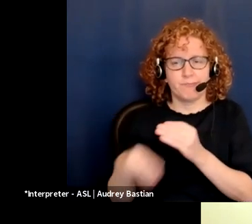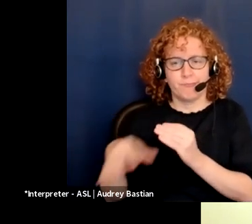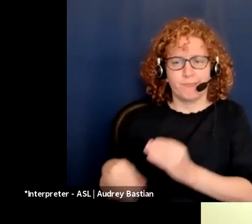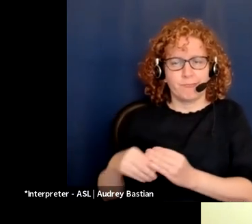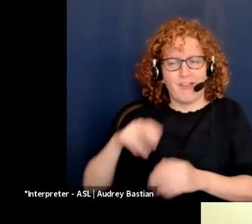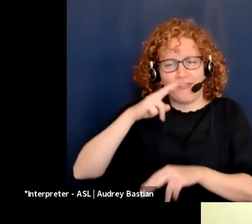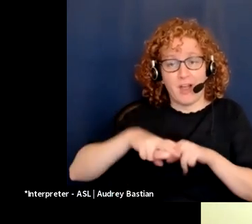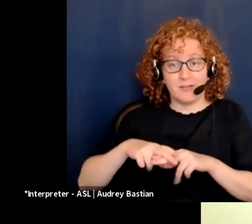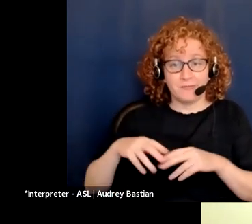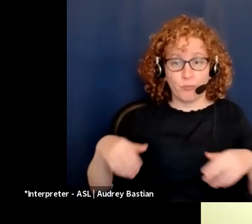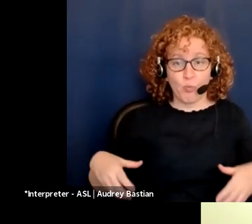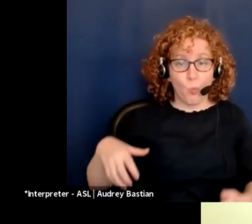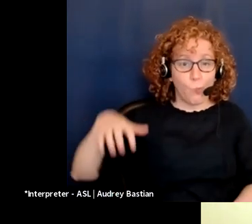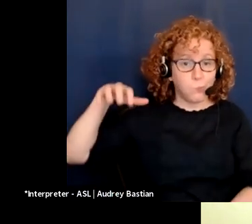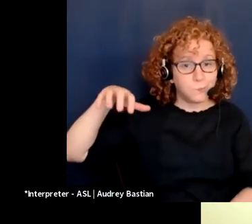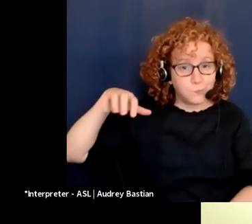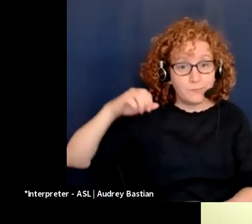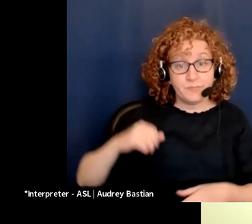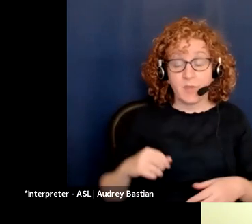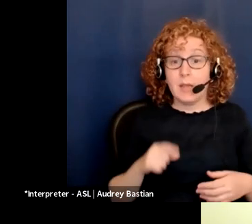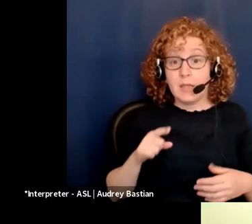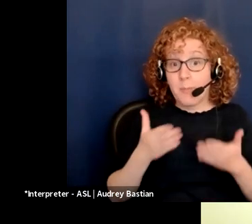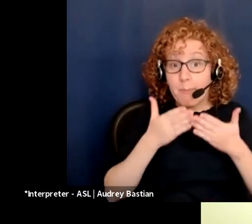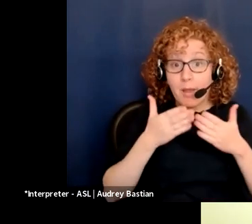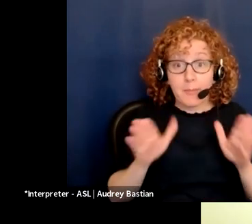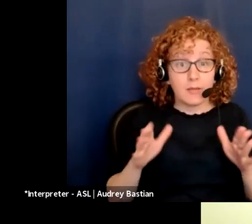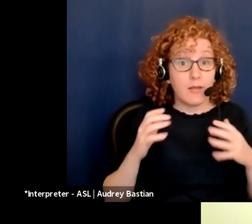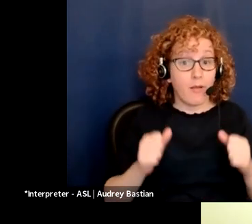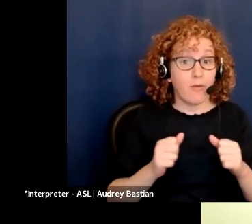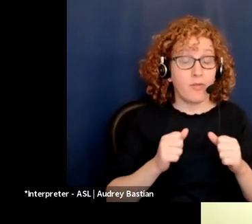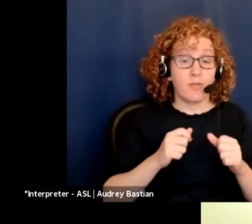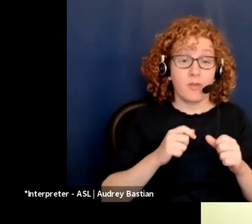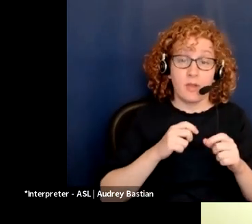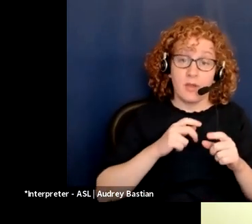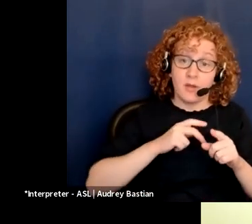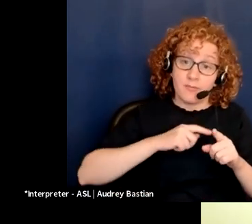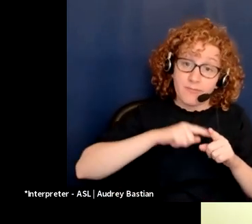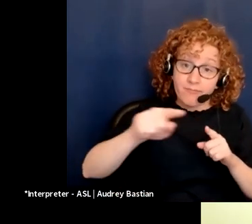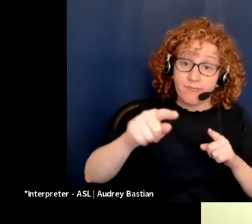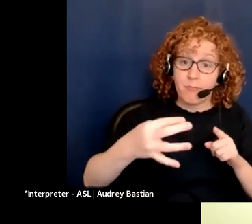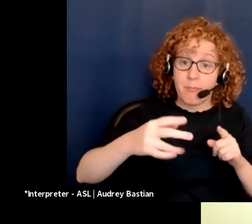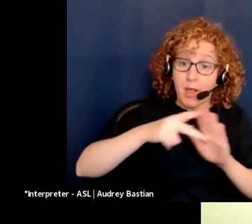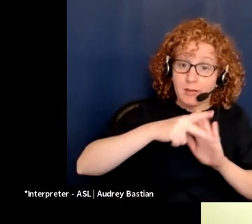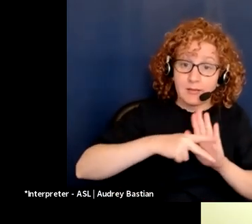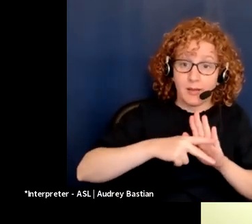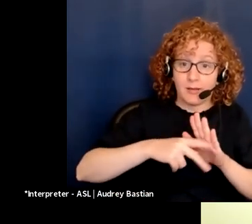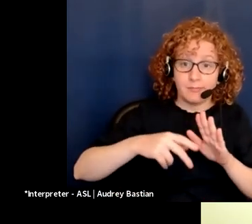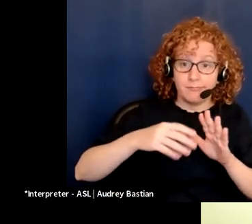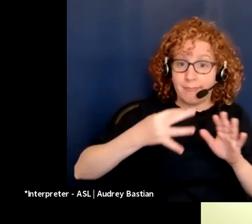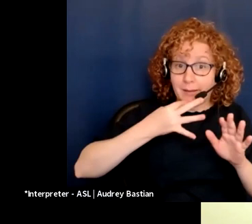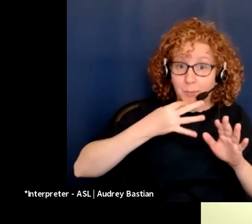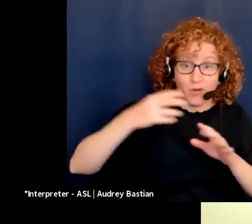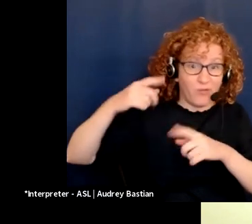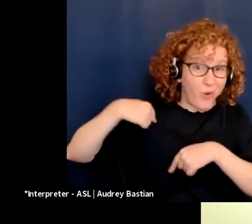And has been a public health policy expert forever, and is really like